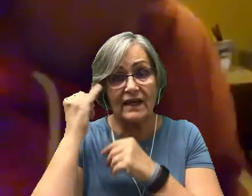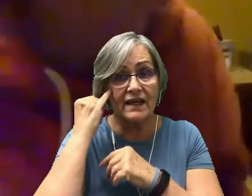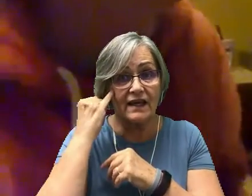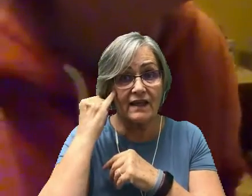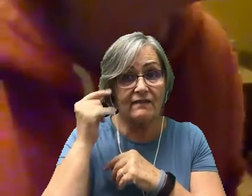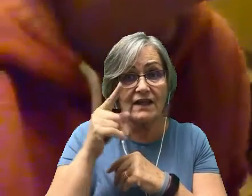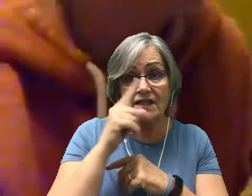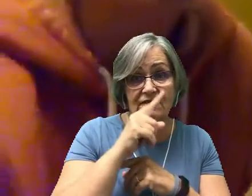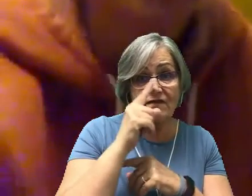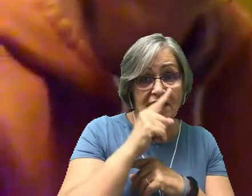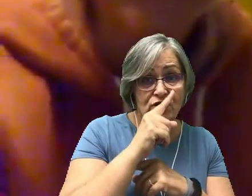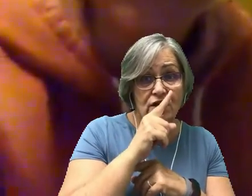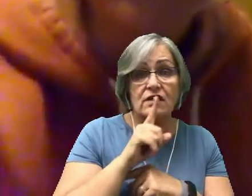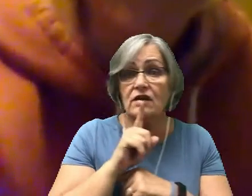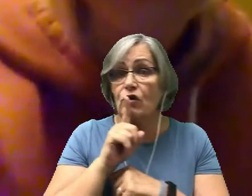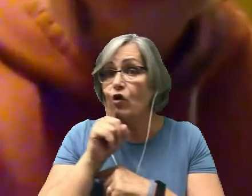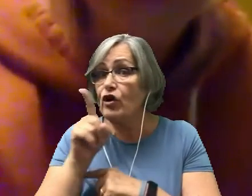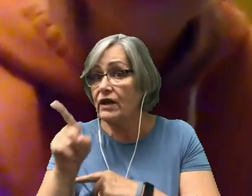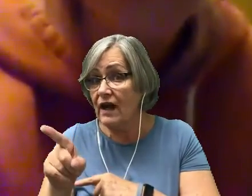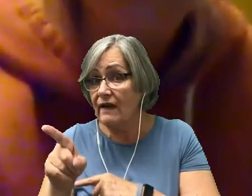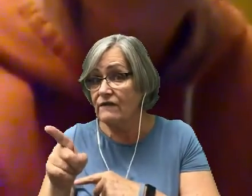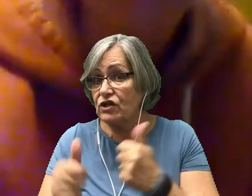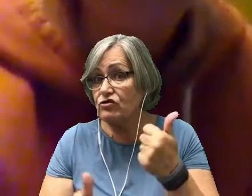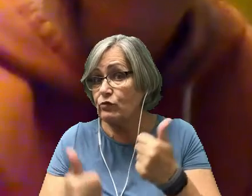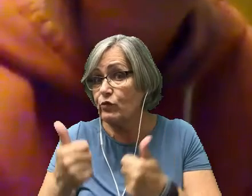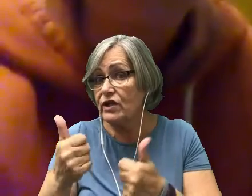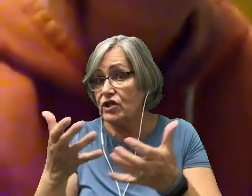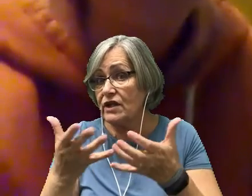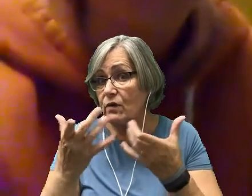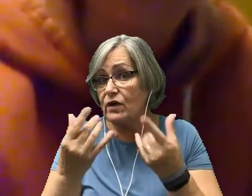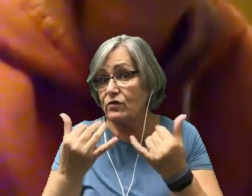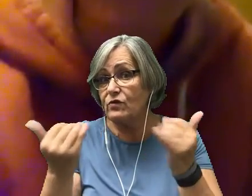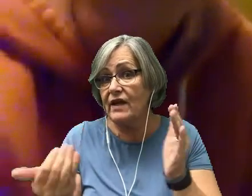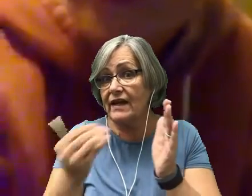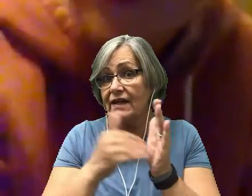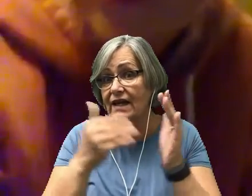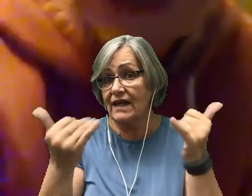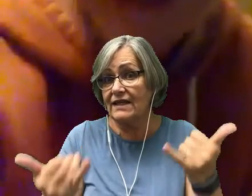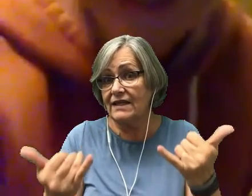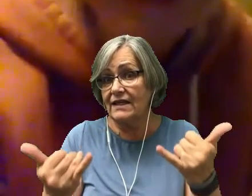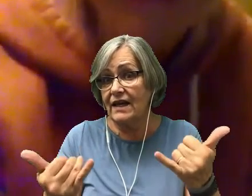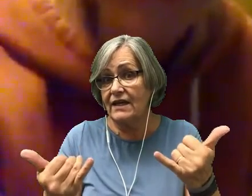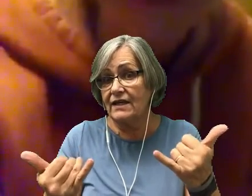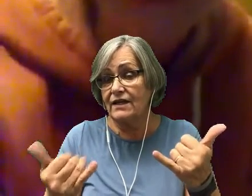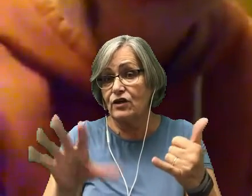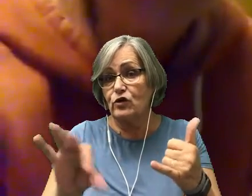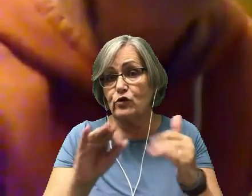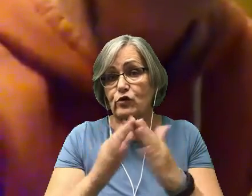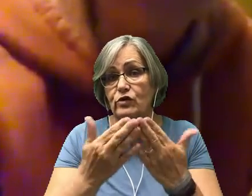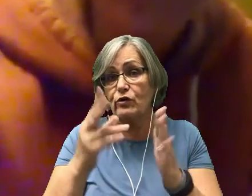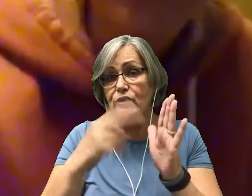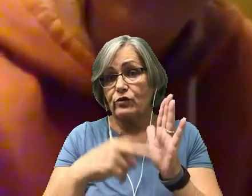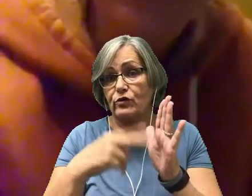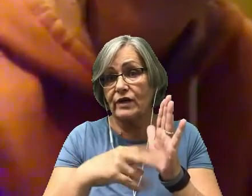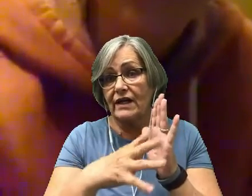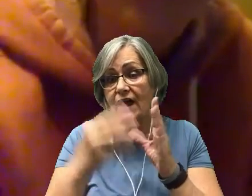think about whether a book is fiction or nonfiction. So I want you to do that again today. I want you